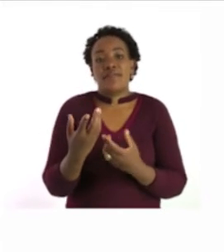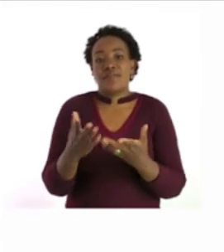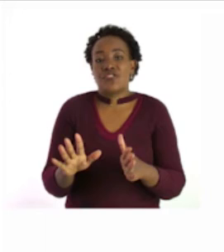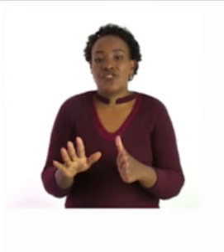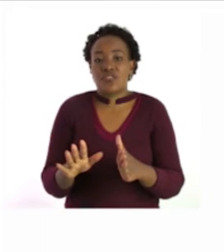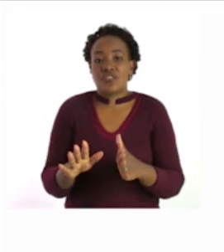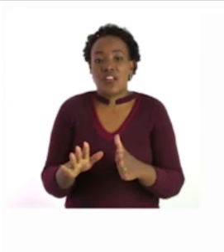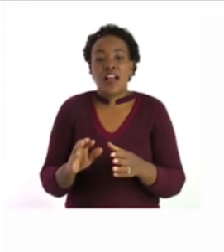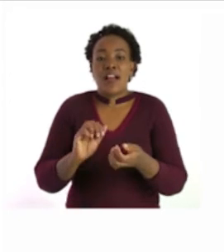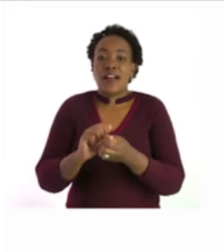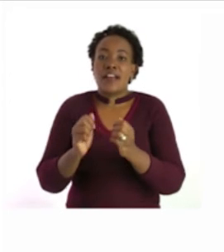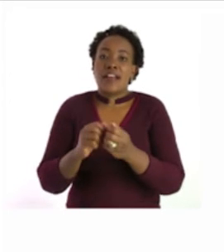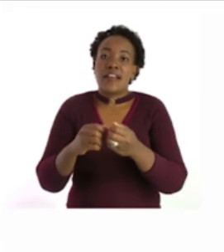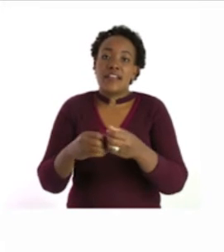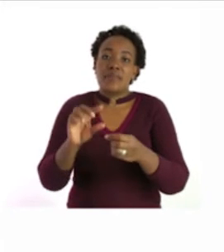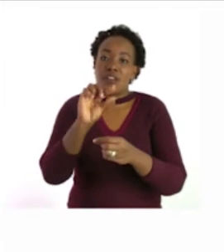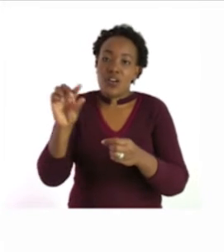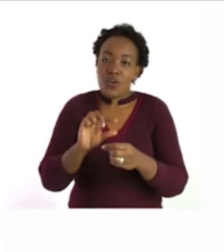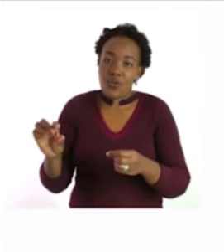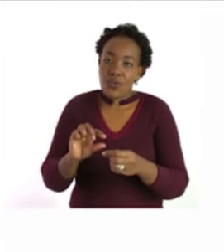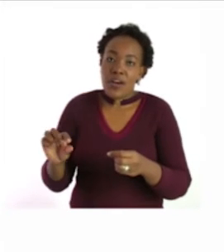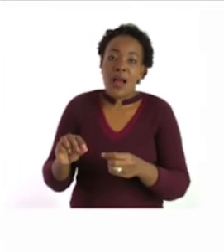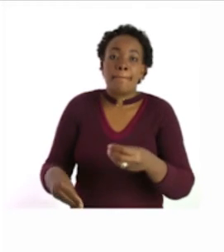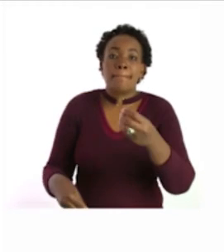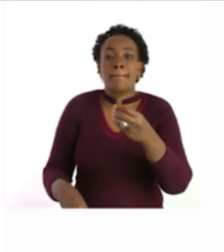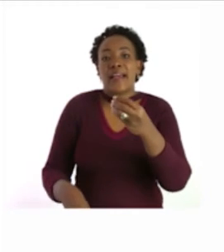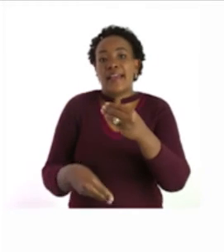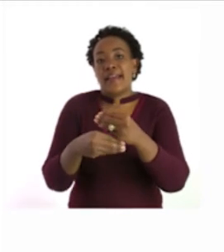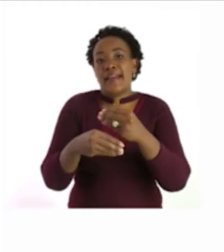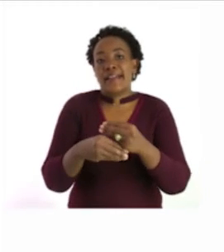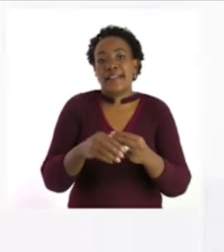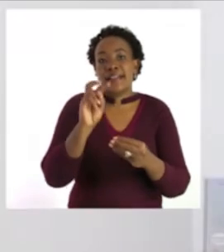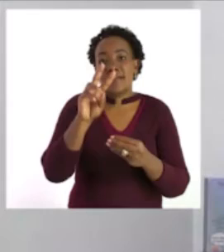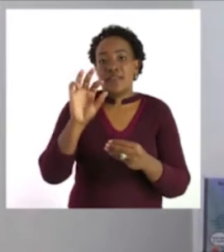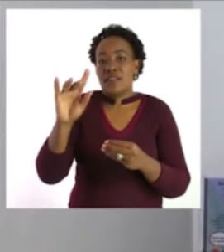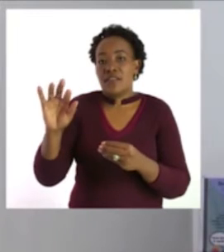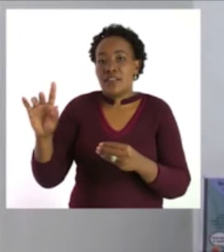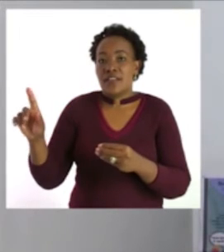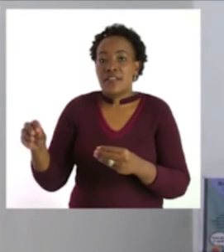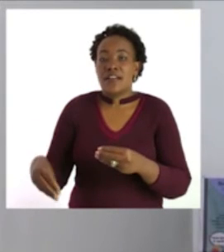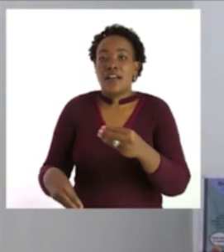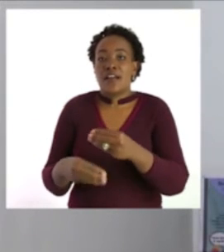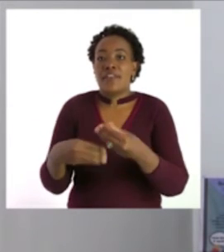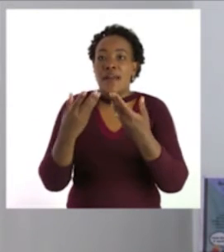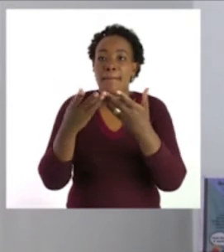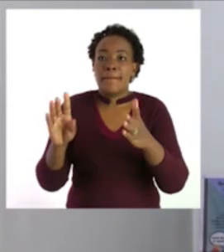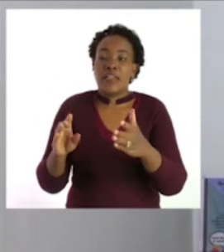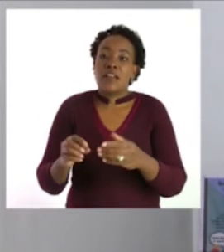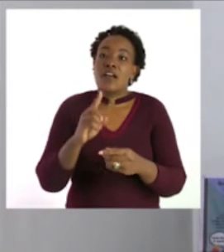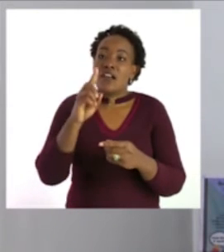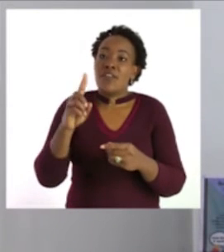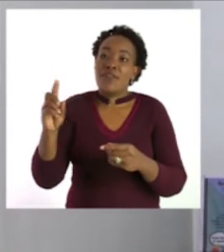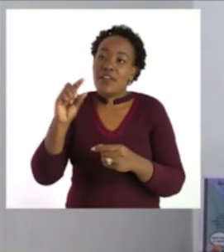Form a new word by replacing these letters at the beginning of one of